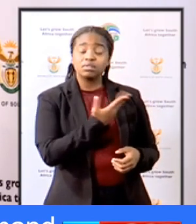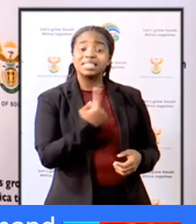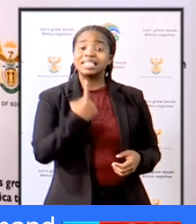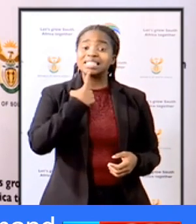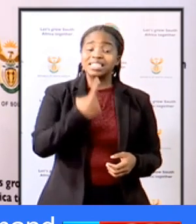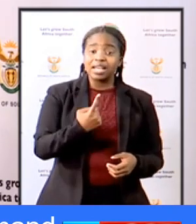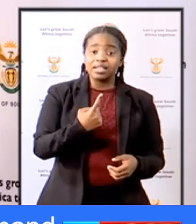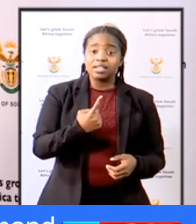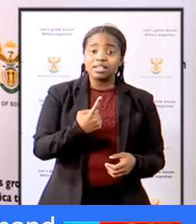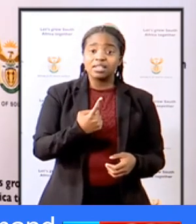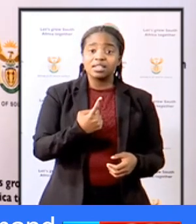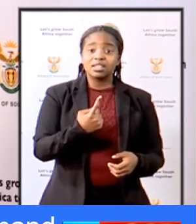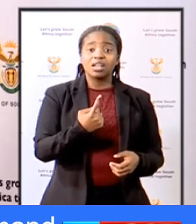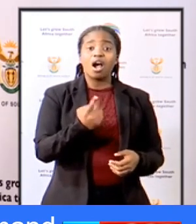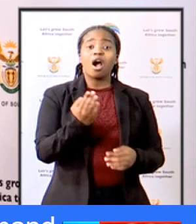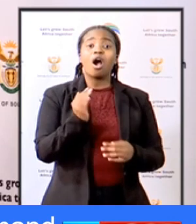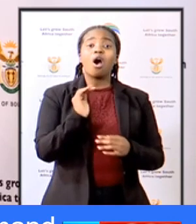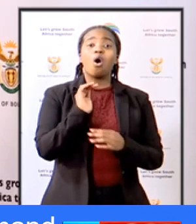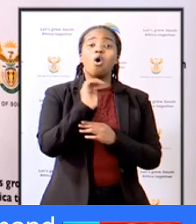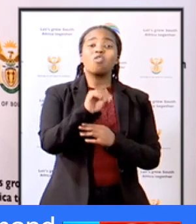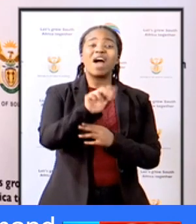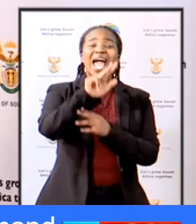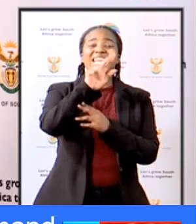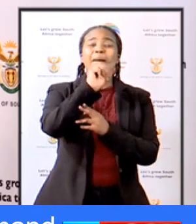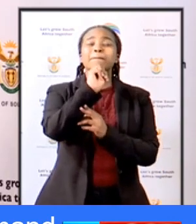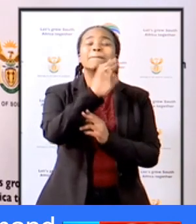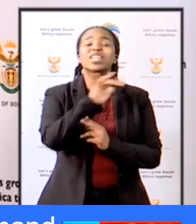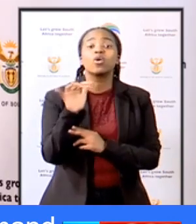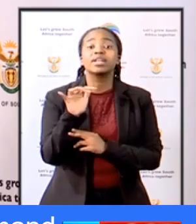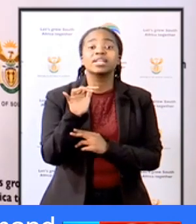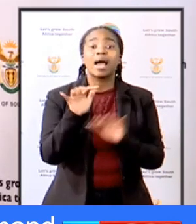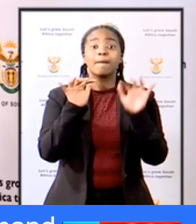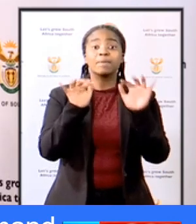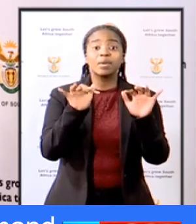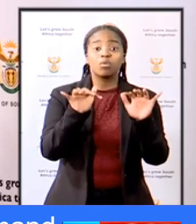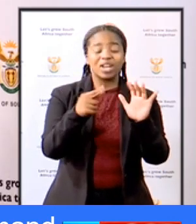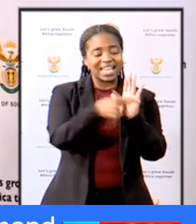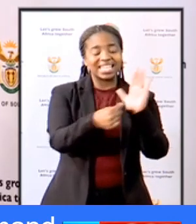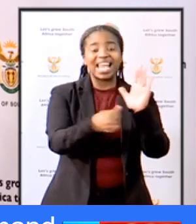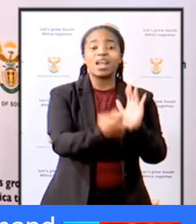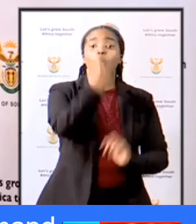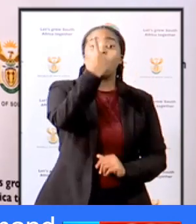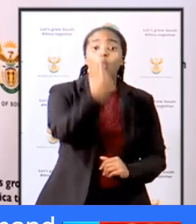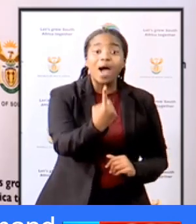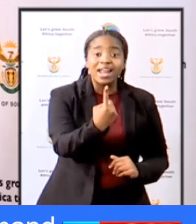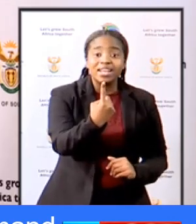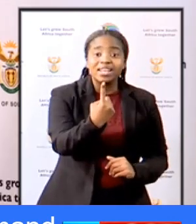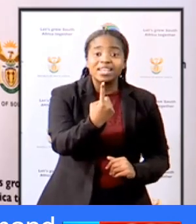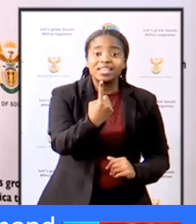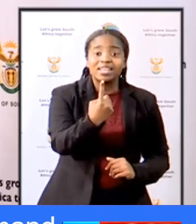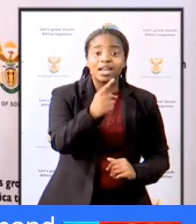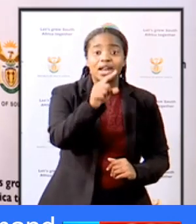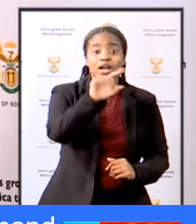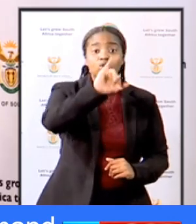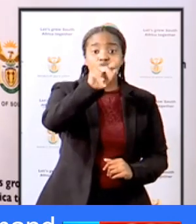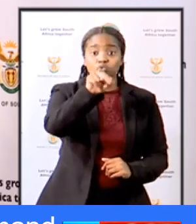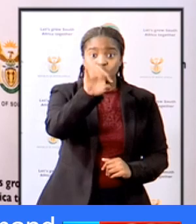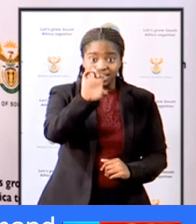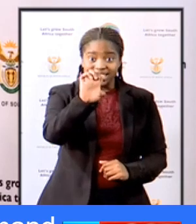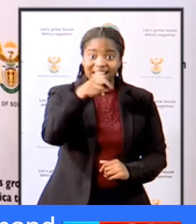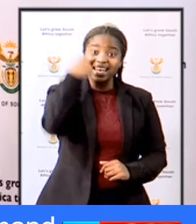said over 8 million people on the 1st of June on